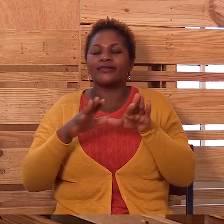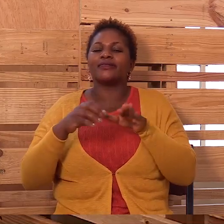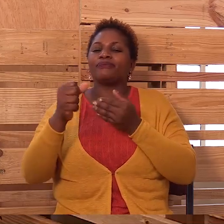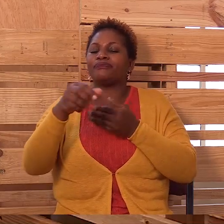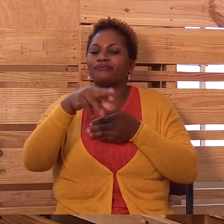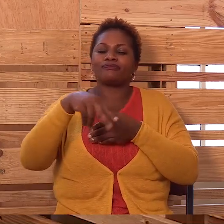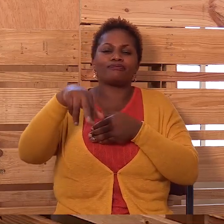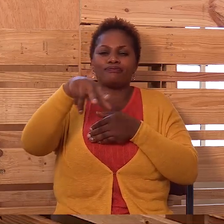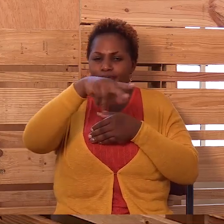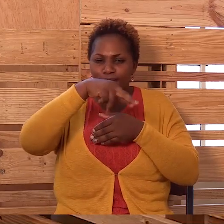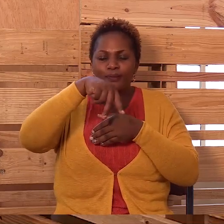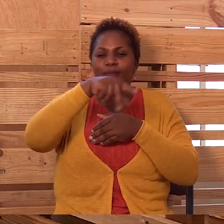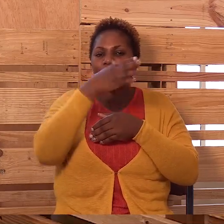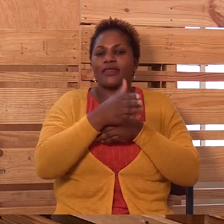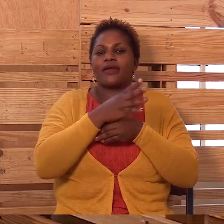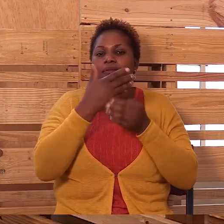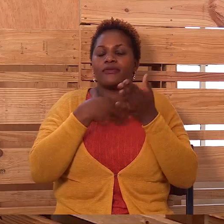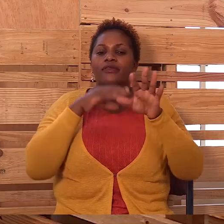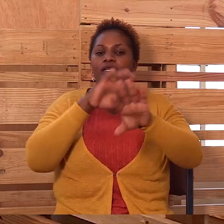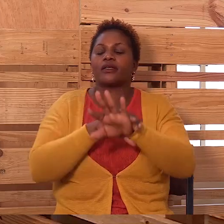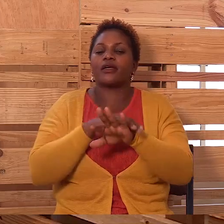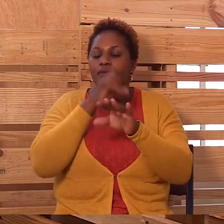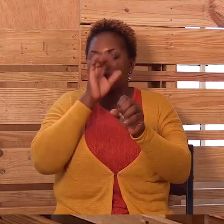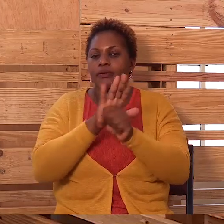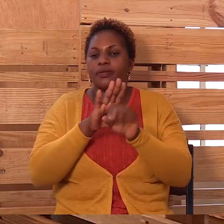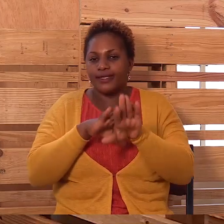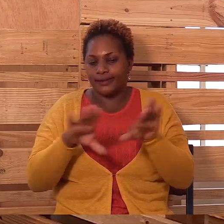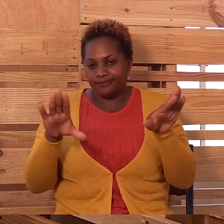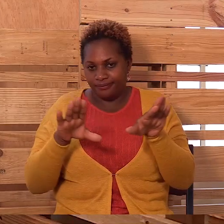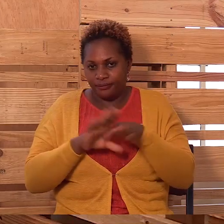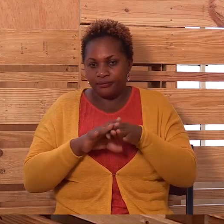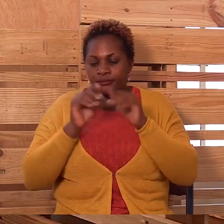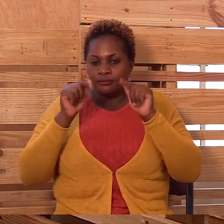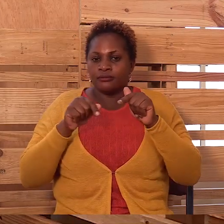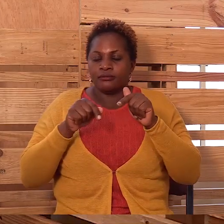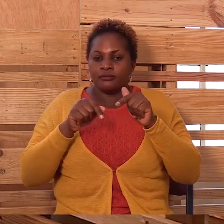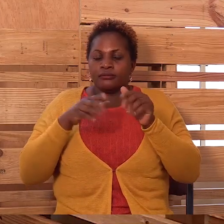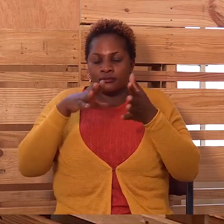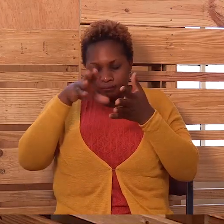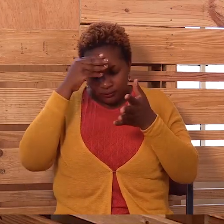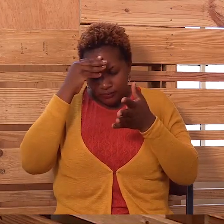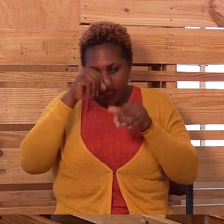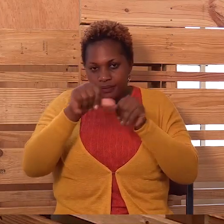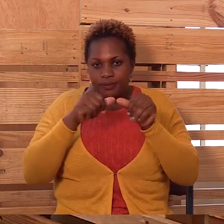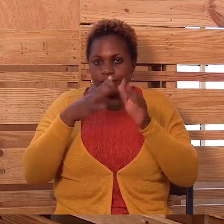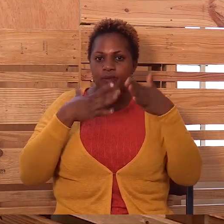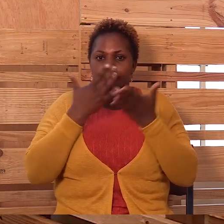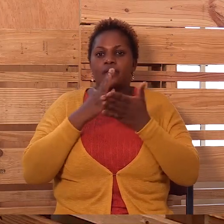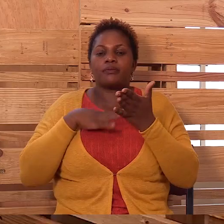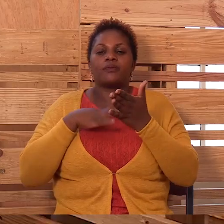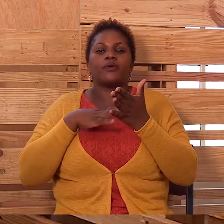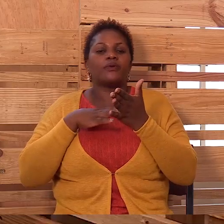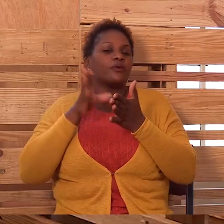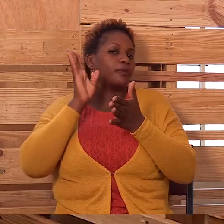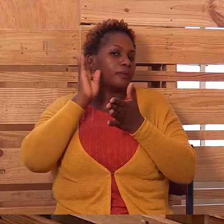and wandered around and around in the wilderness before they went into the promised land. And today we are going to talk about some people